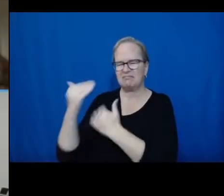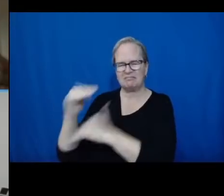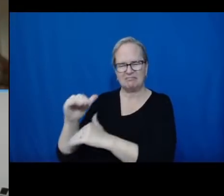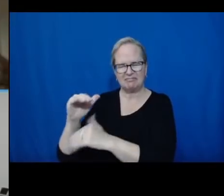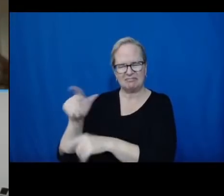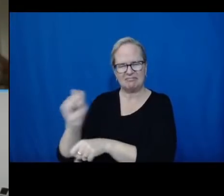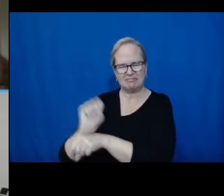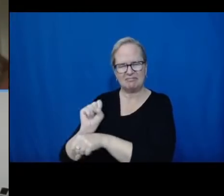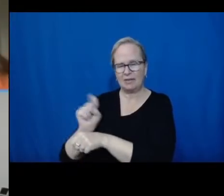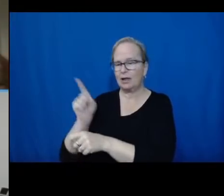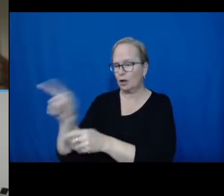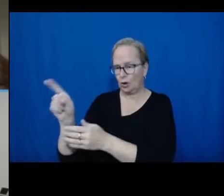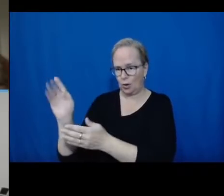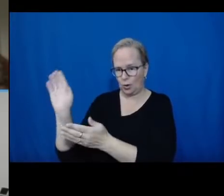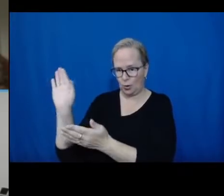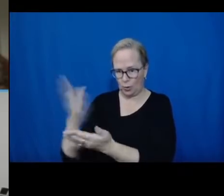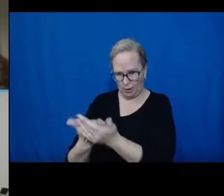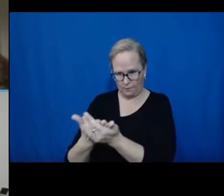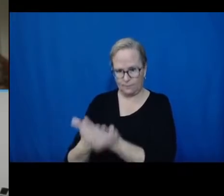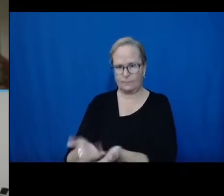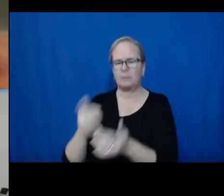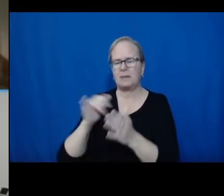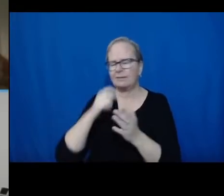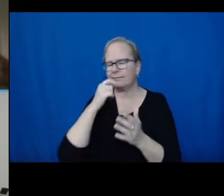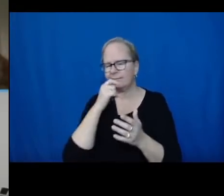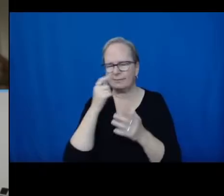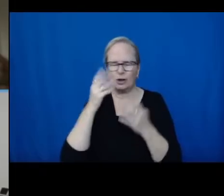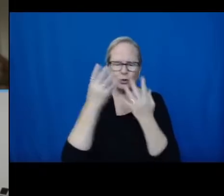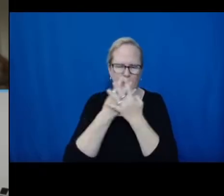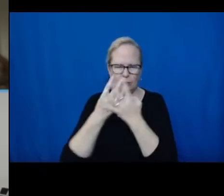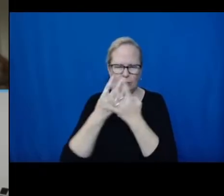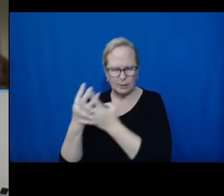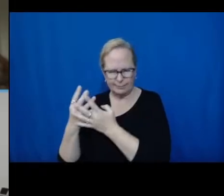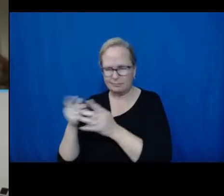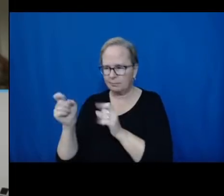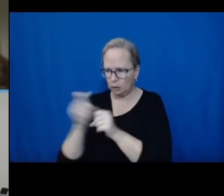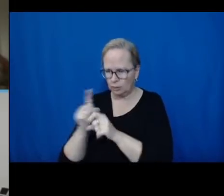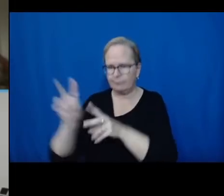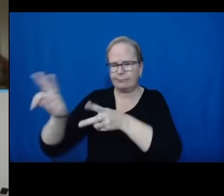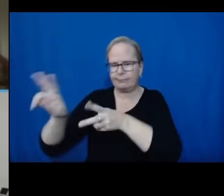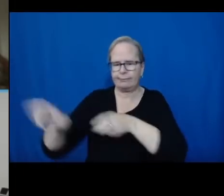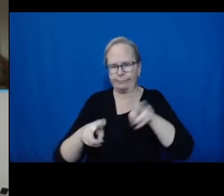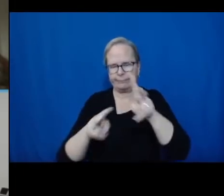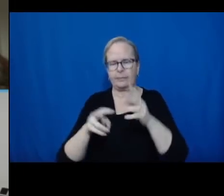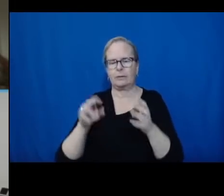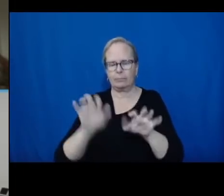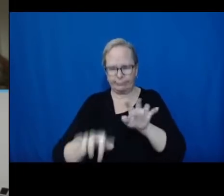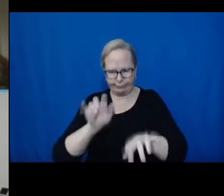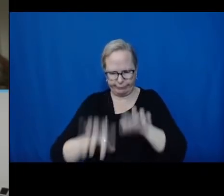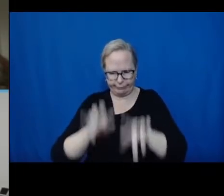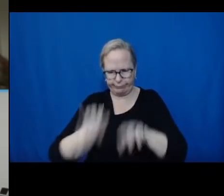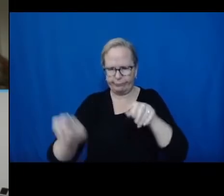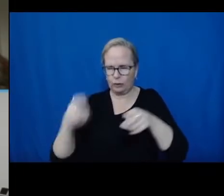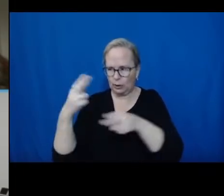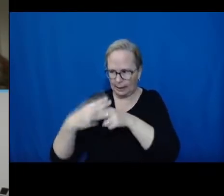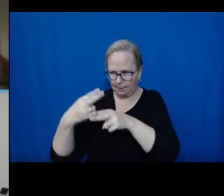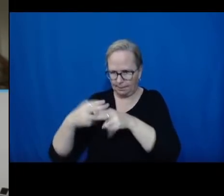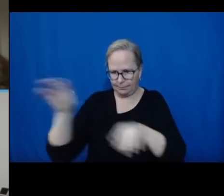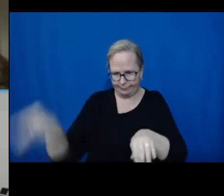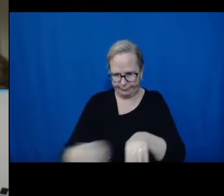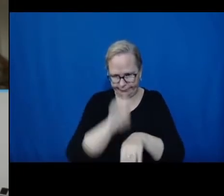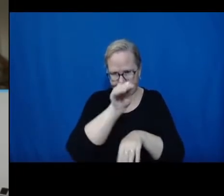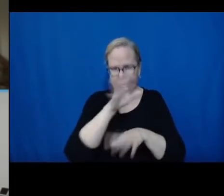doing the registration for the patient in the system to admit them into Emerge or